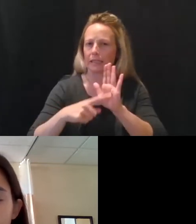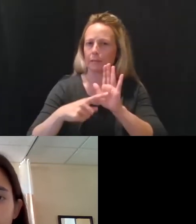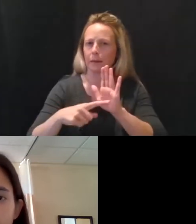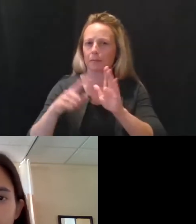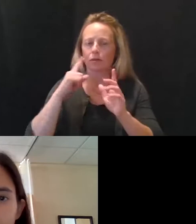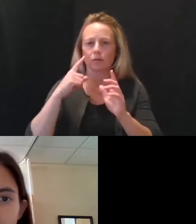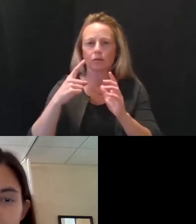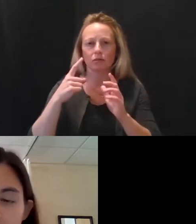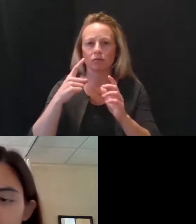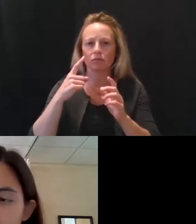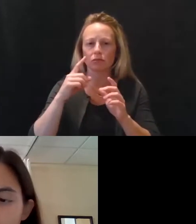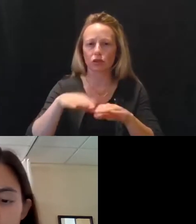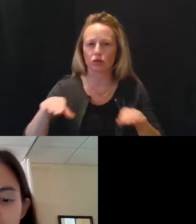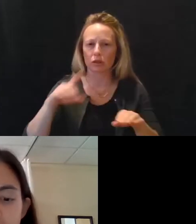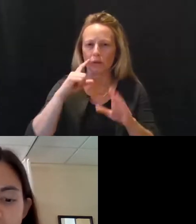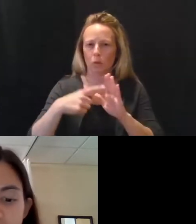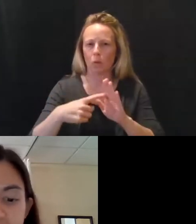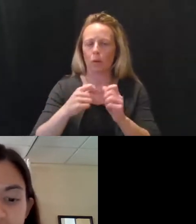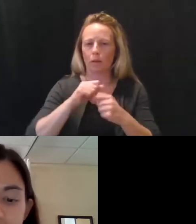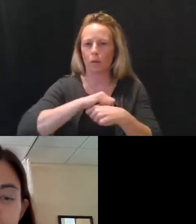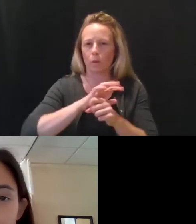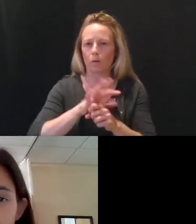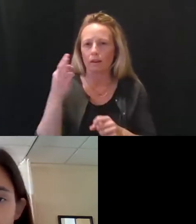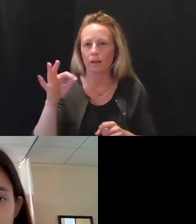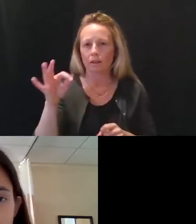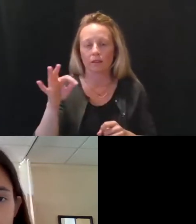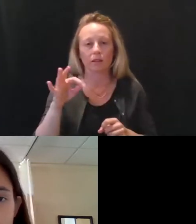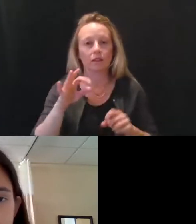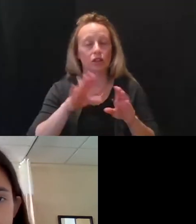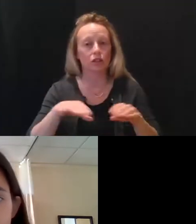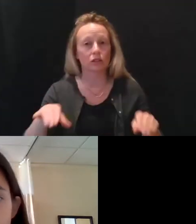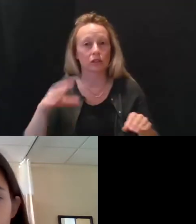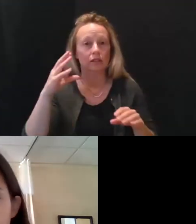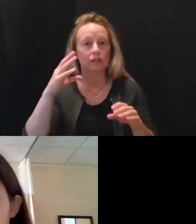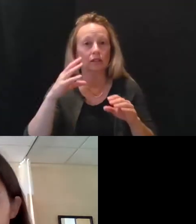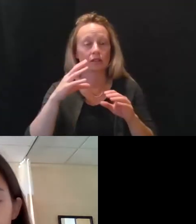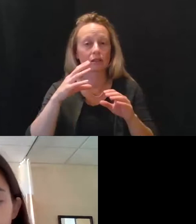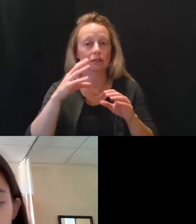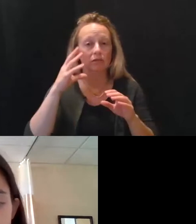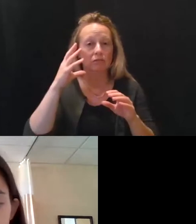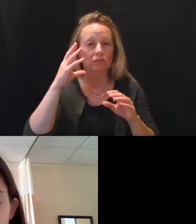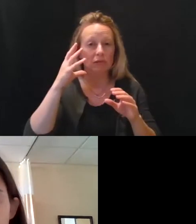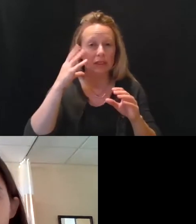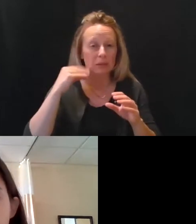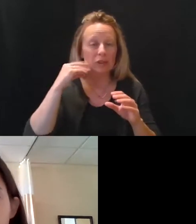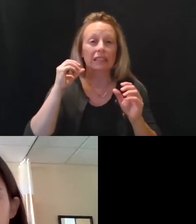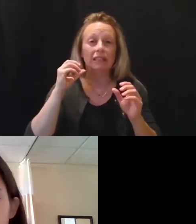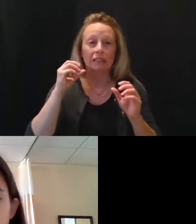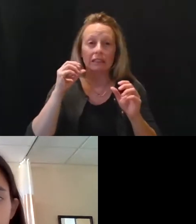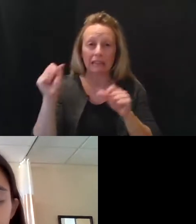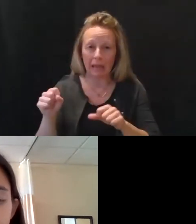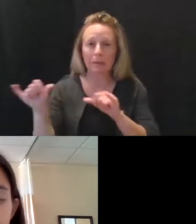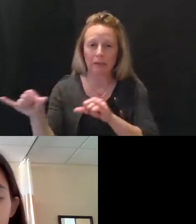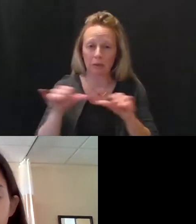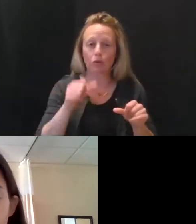COVID-19? So the symptoms that children experience compared to adults can be very similar, most